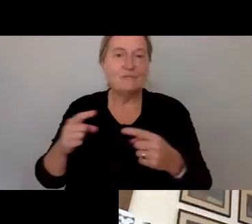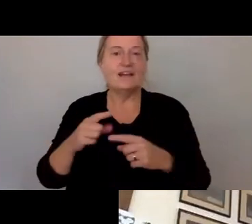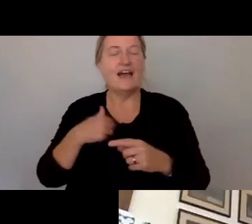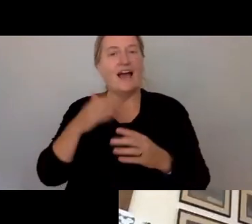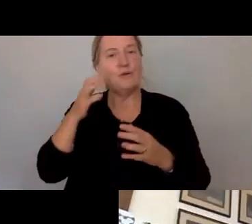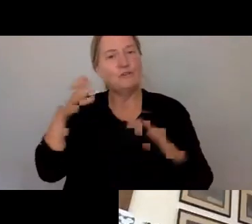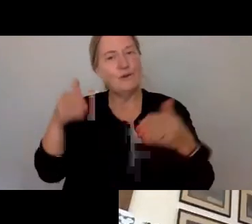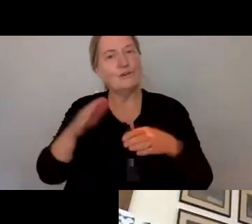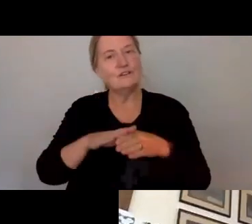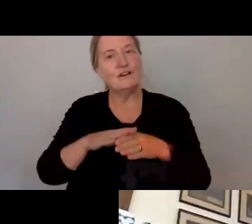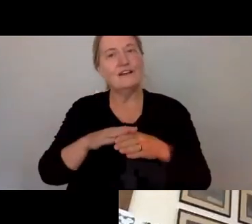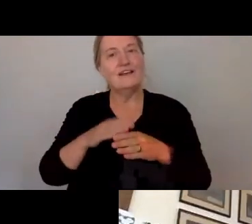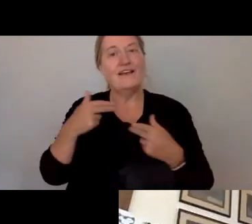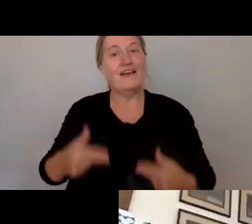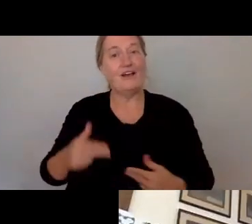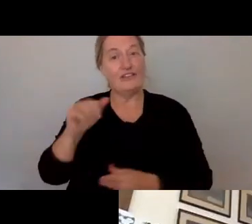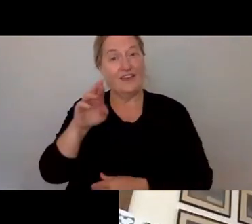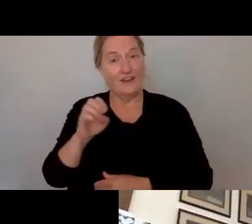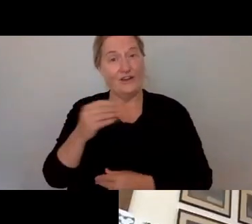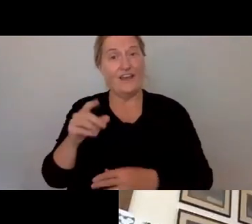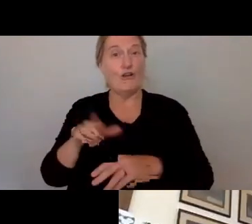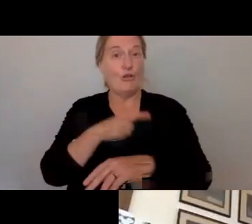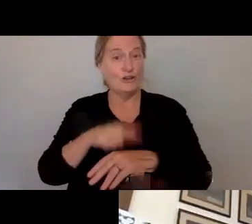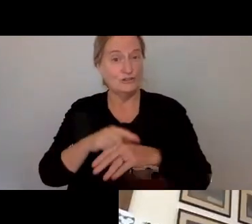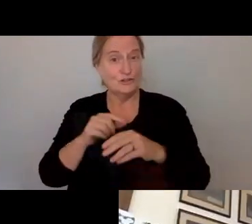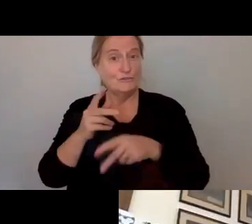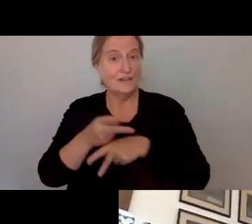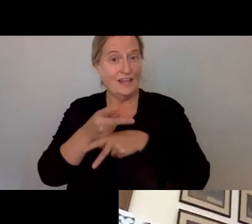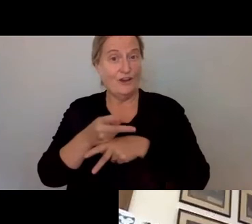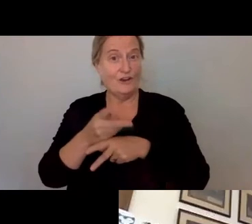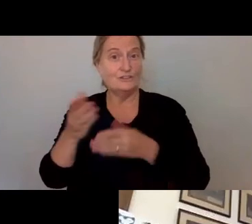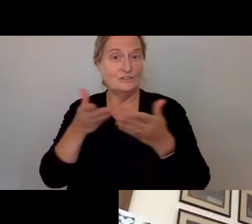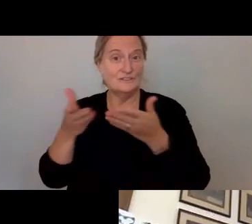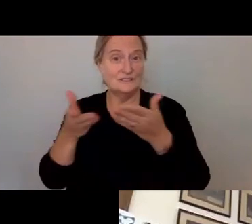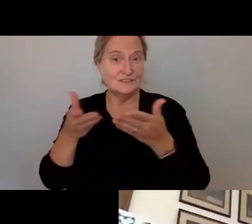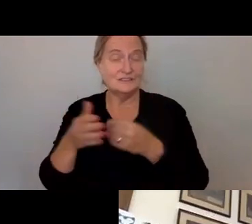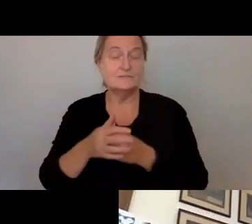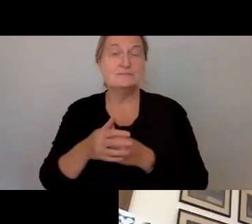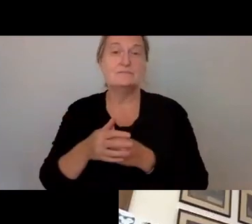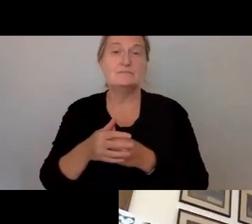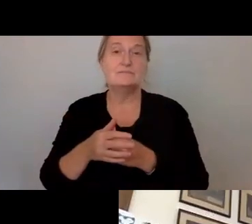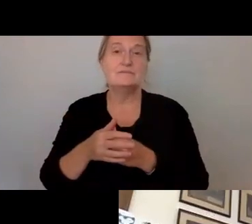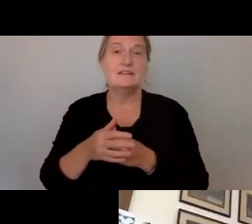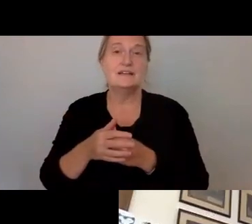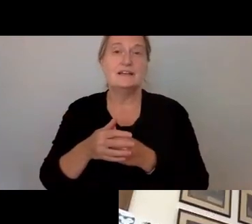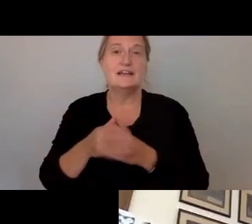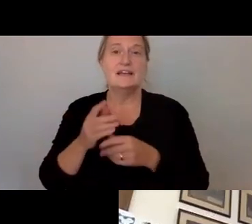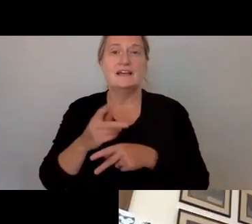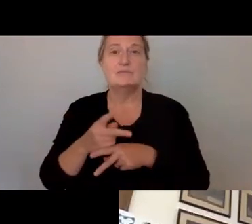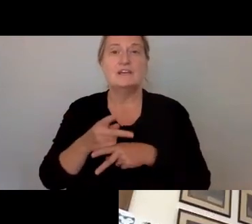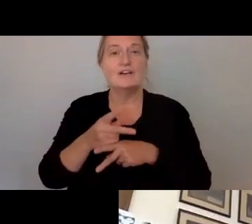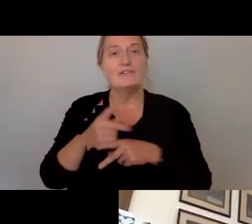care services. And I would also be careful to especially deal with what now called the social determinants of